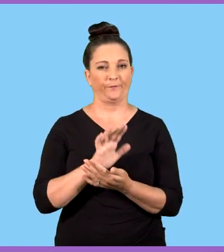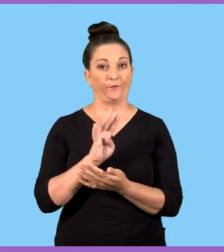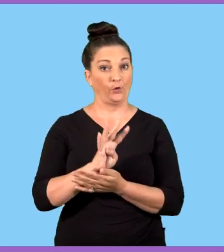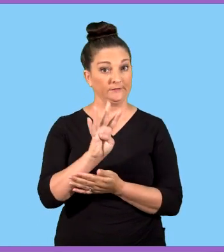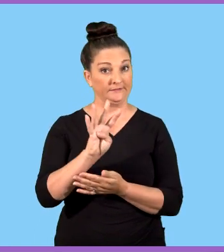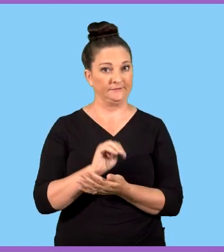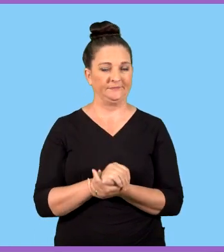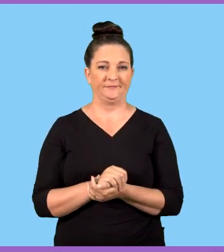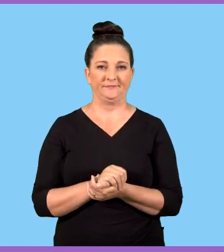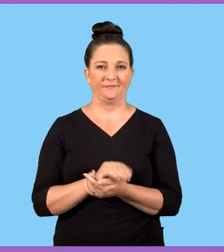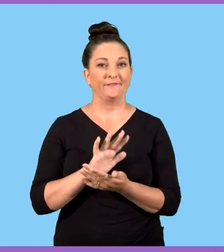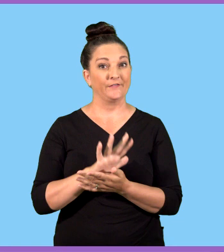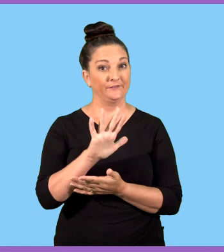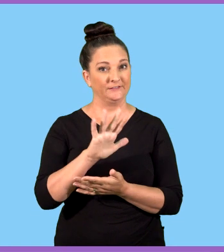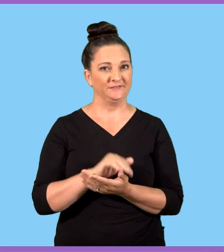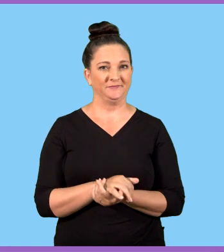14,